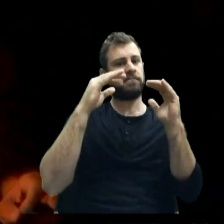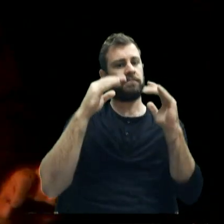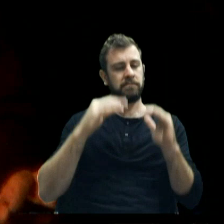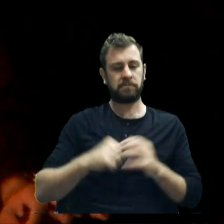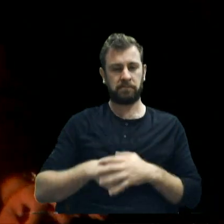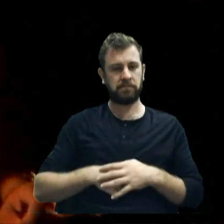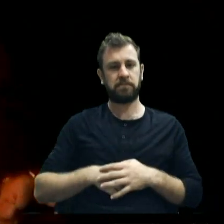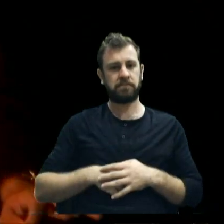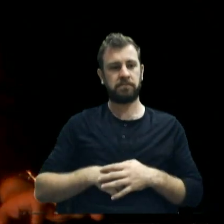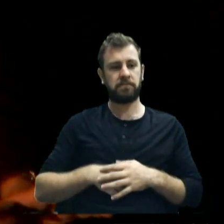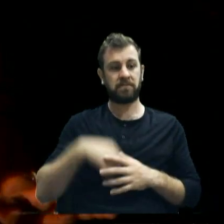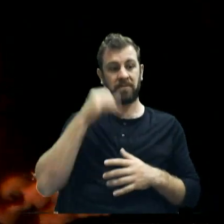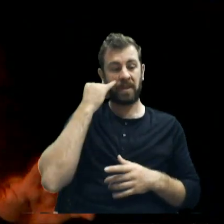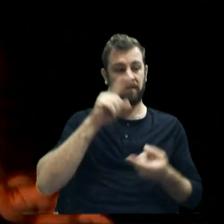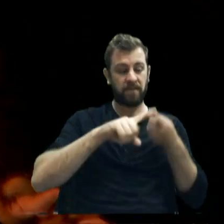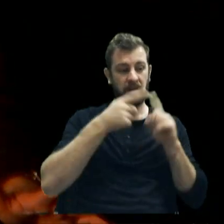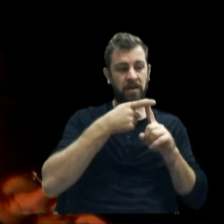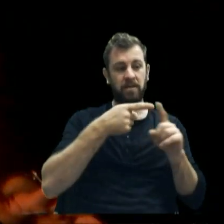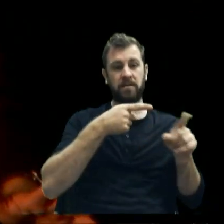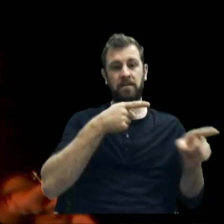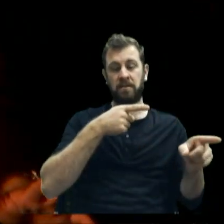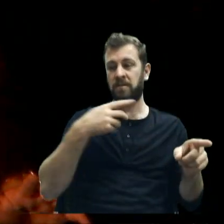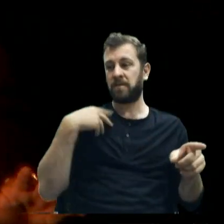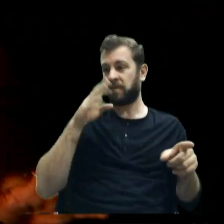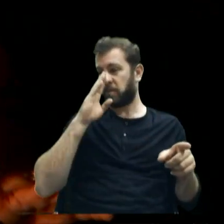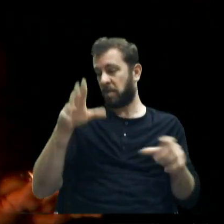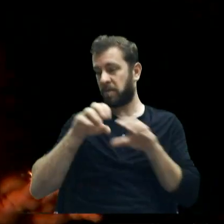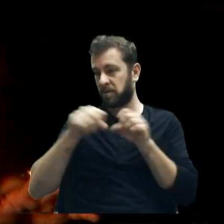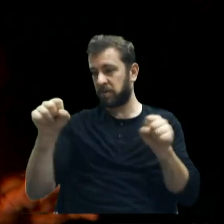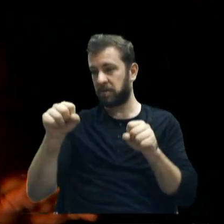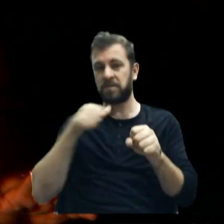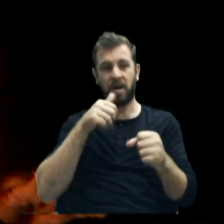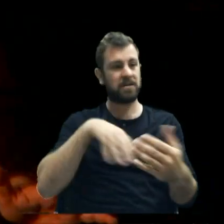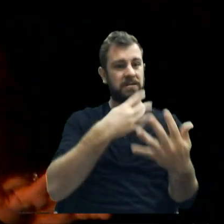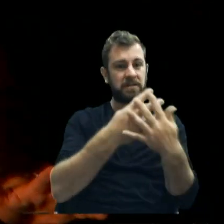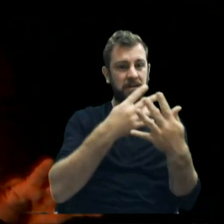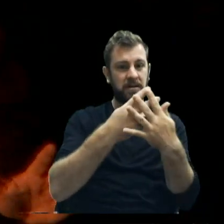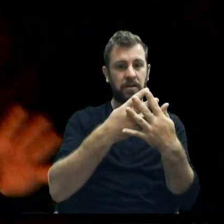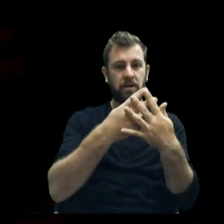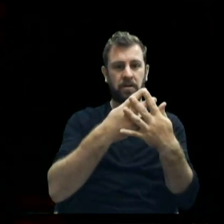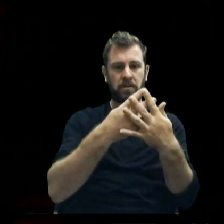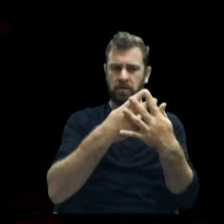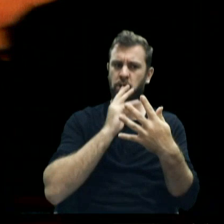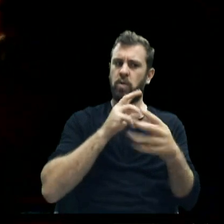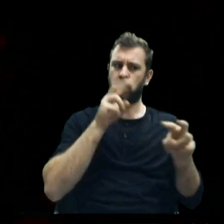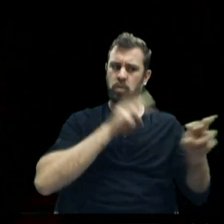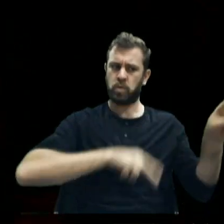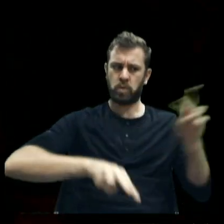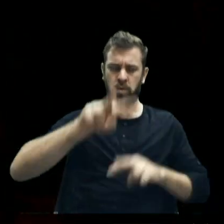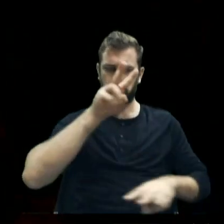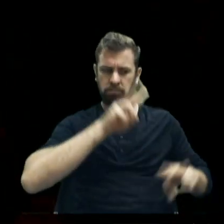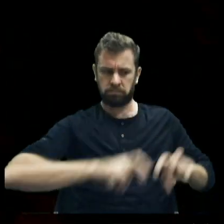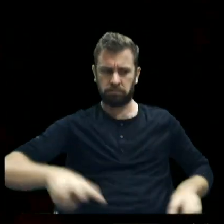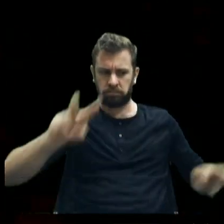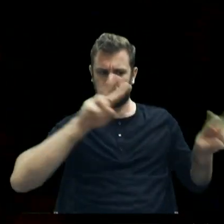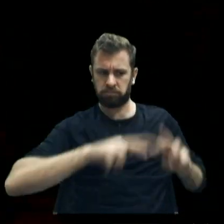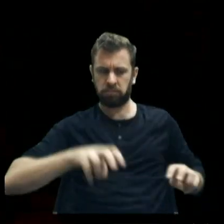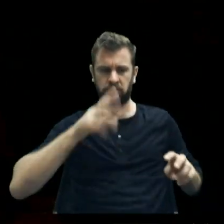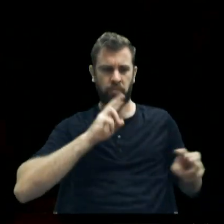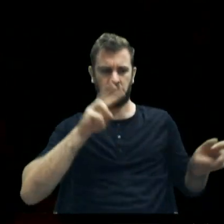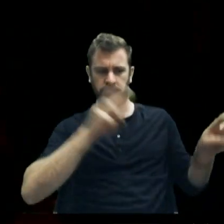If the companions of Imam Hussein weren't in jail, they were highly, highly watched. Surveillance everywhere.